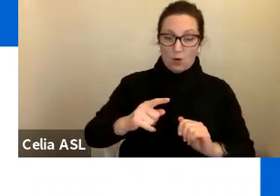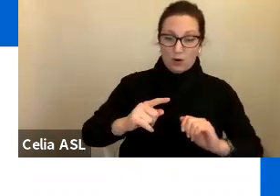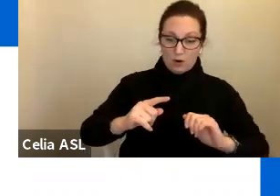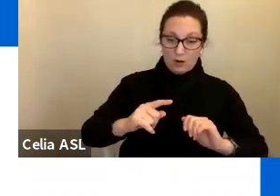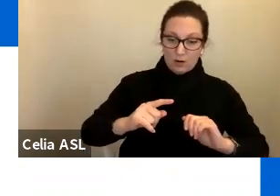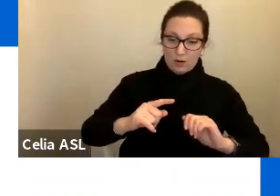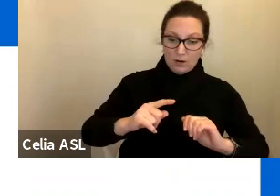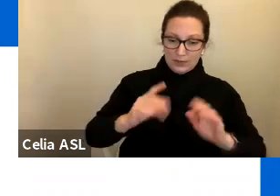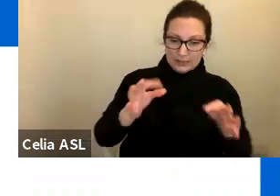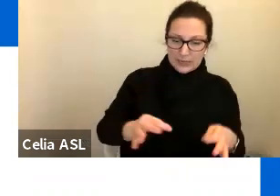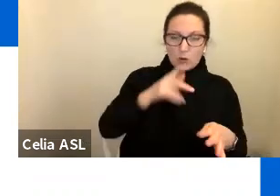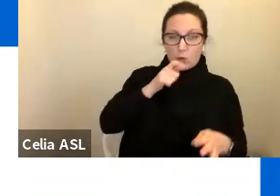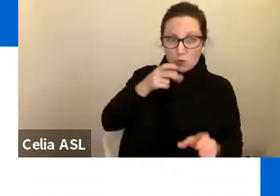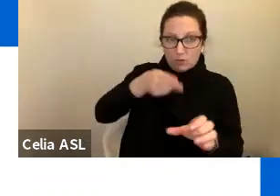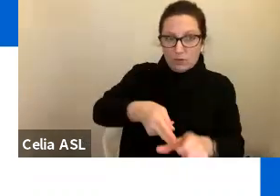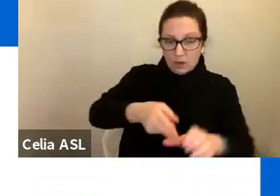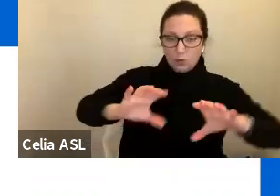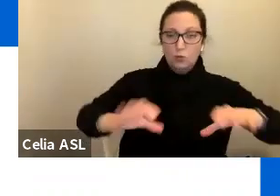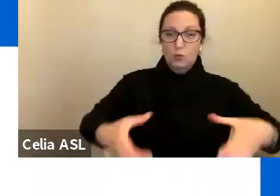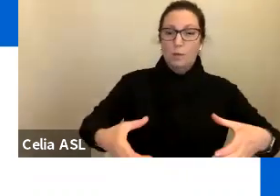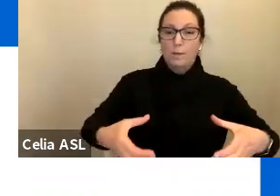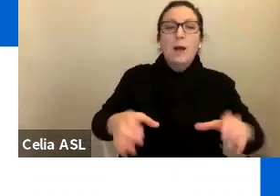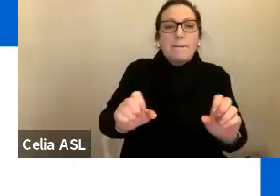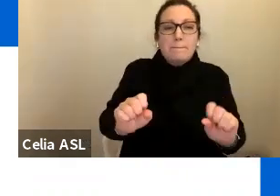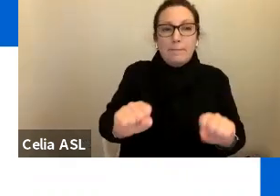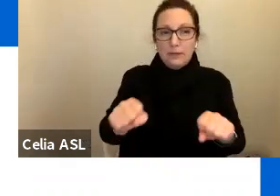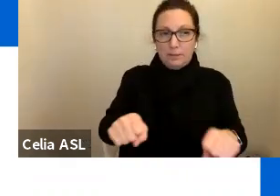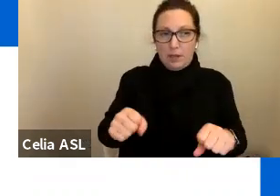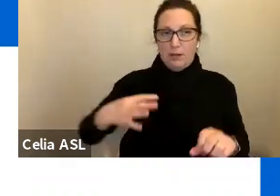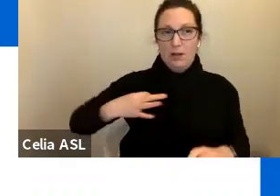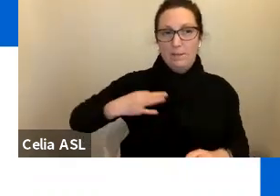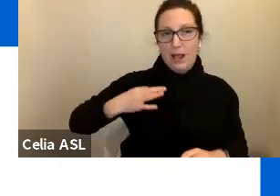eligible applicants. Yeah. Thank you.